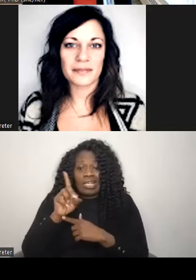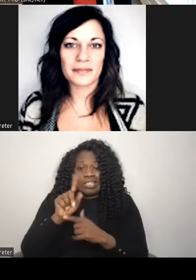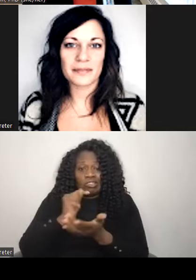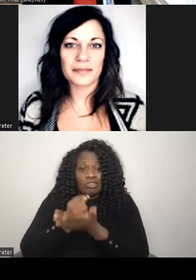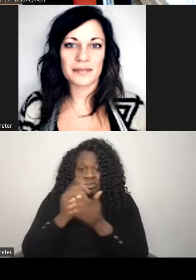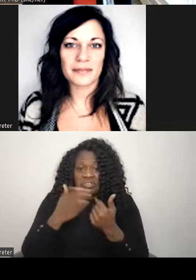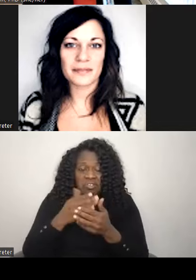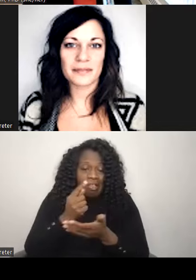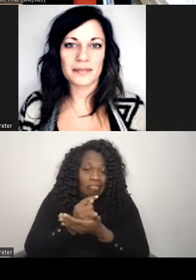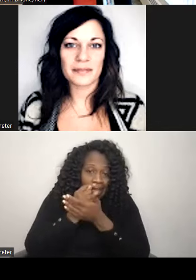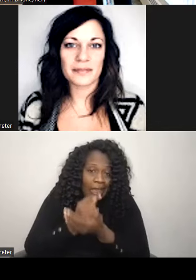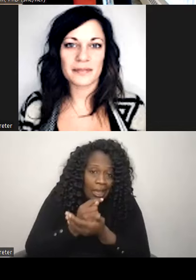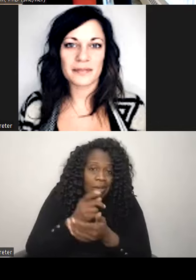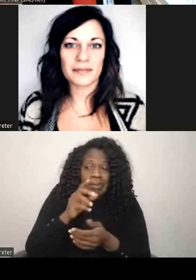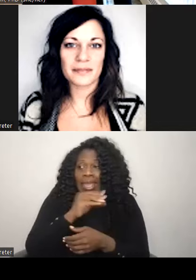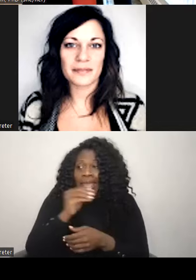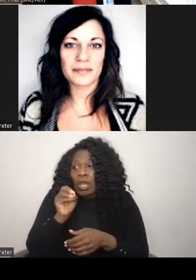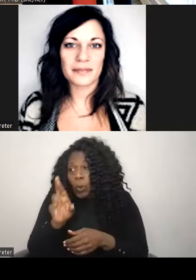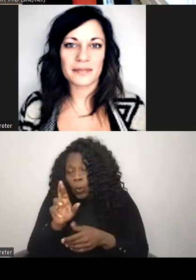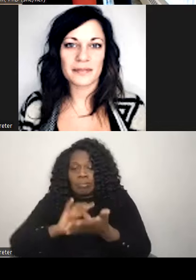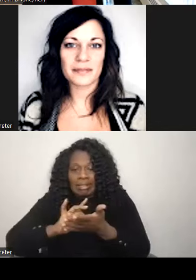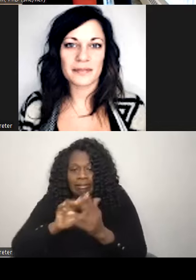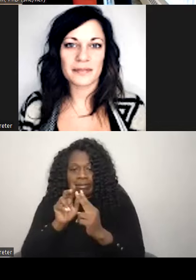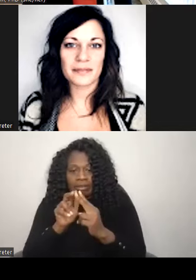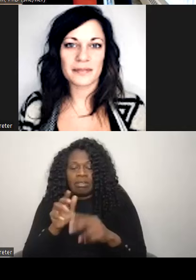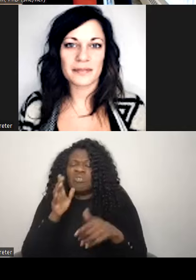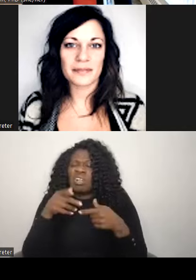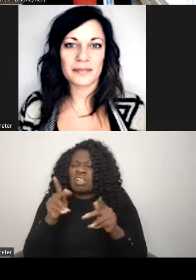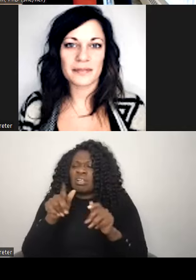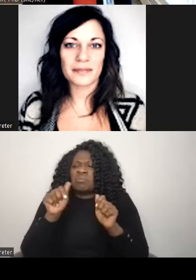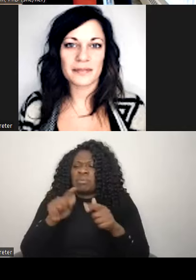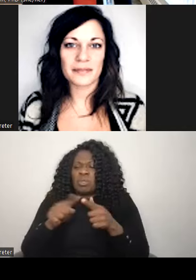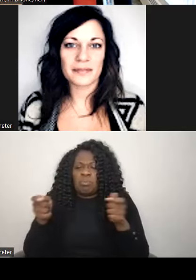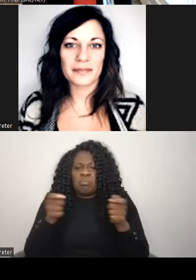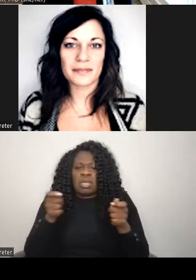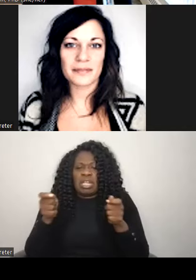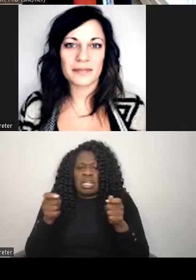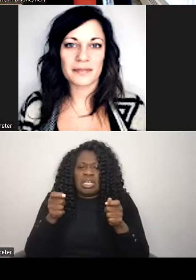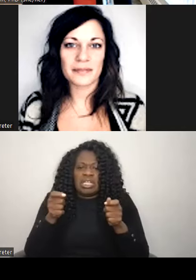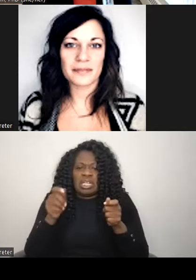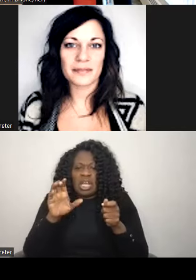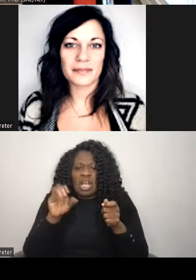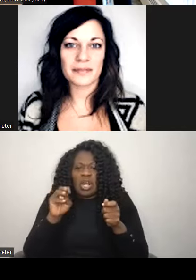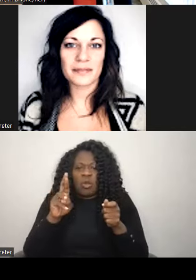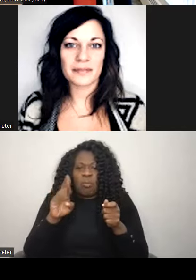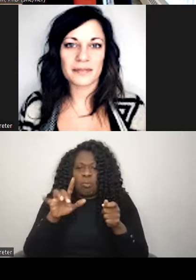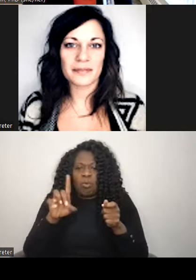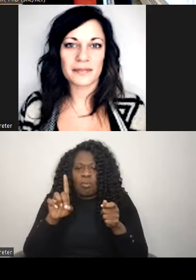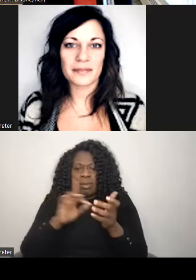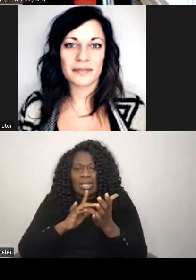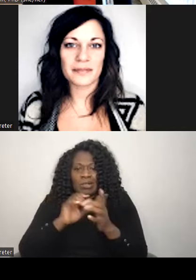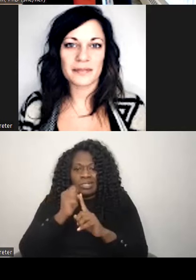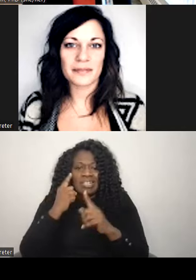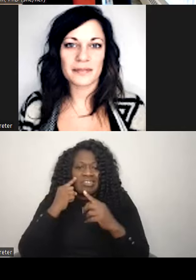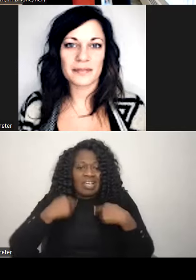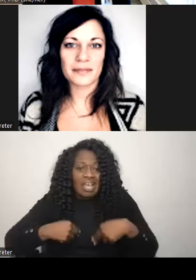you do therapy and or medication, allows you to better able to manage any comorbid medical conditions. So say if there's a health condition,